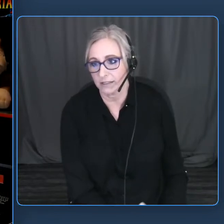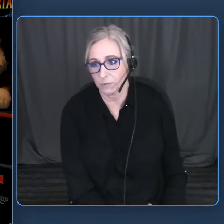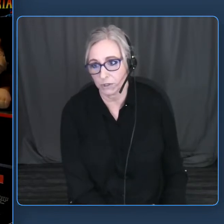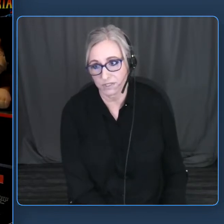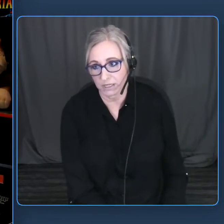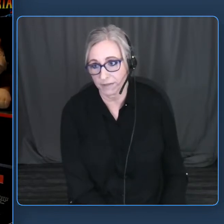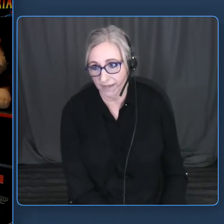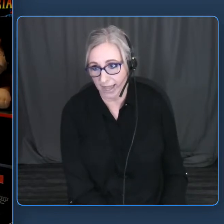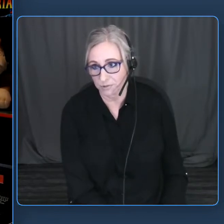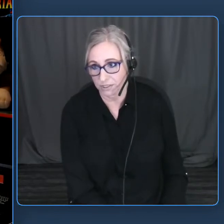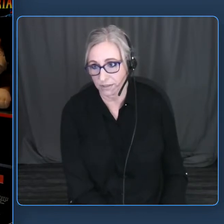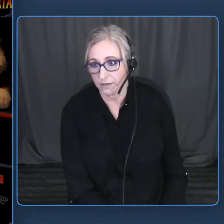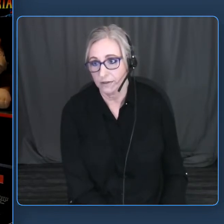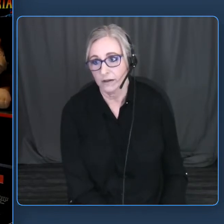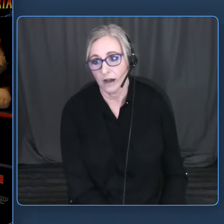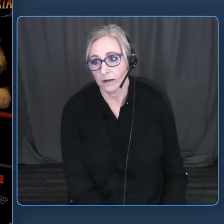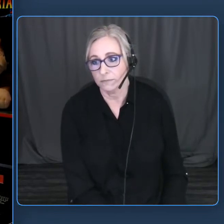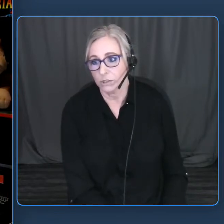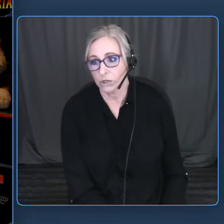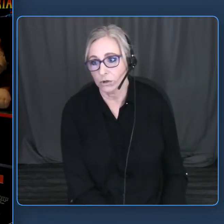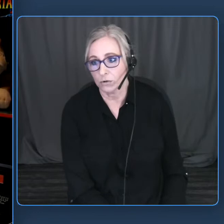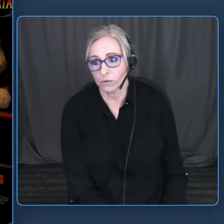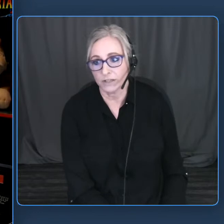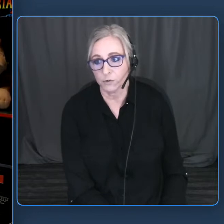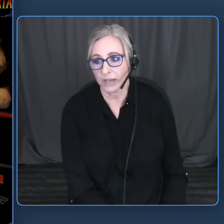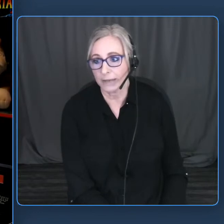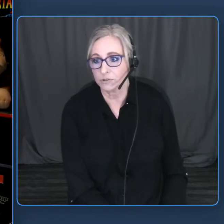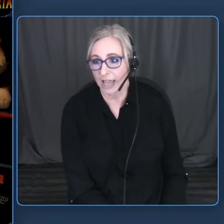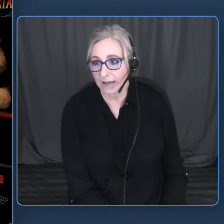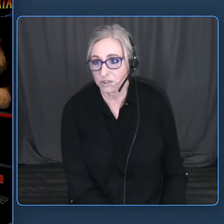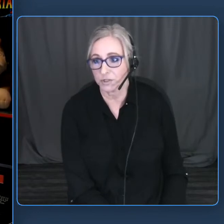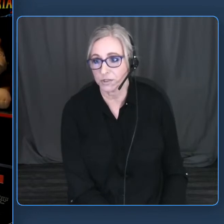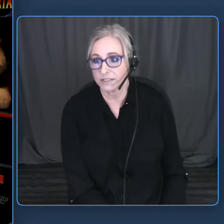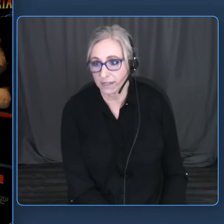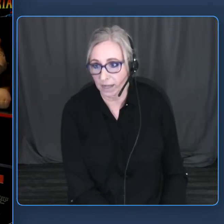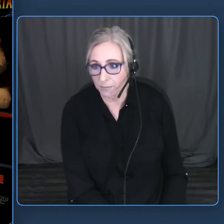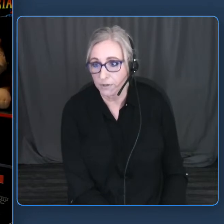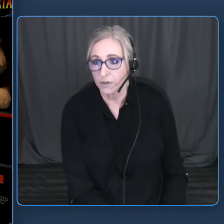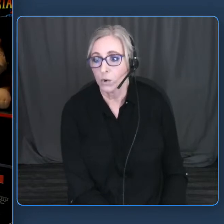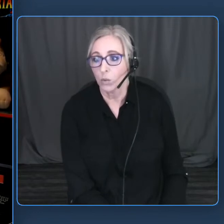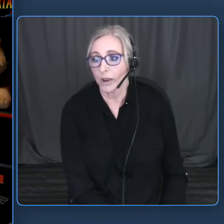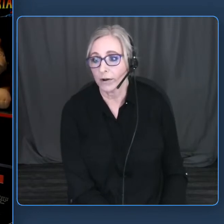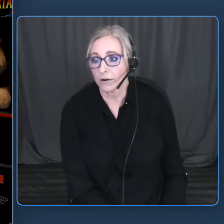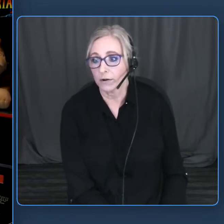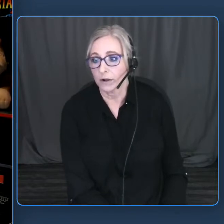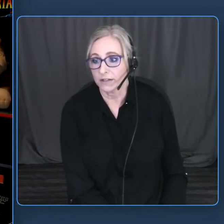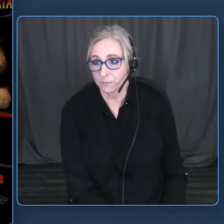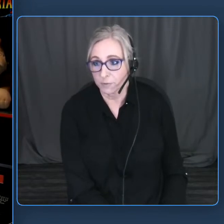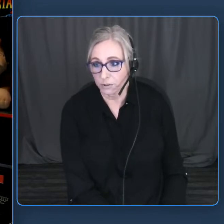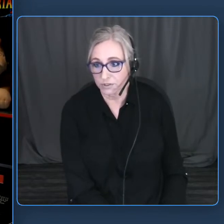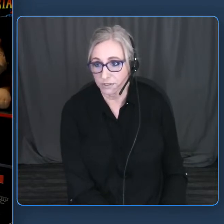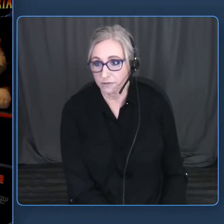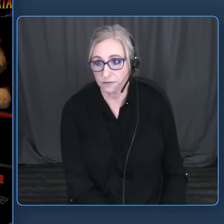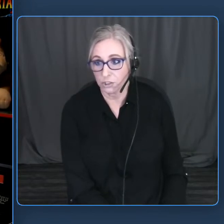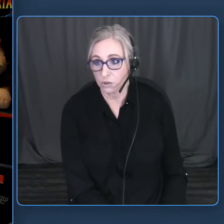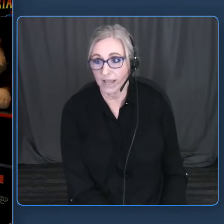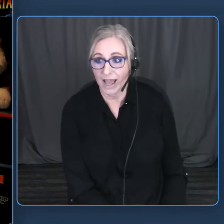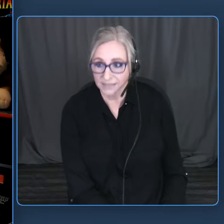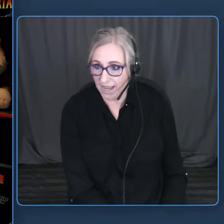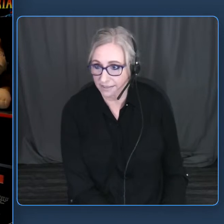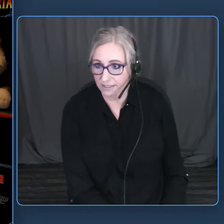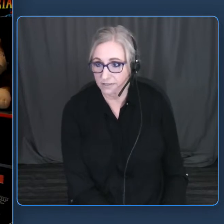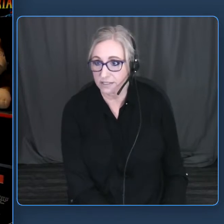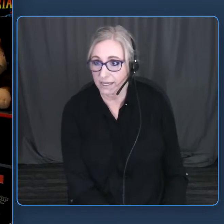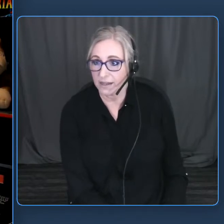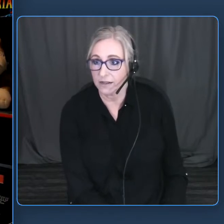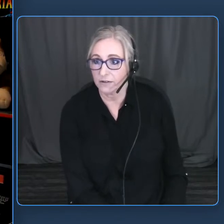is exactly what you're saying about the captioning. If you're able to have a screen set up where a deaf person,